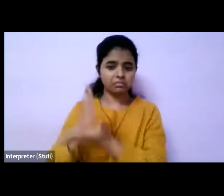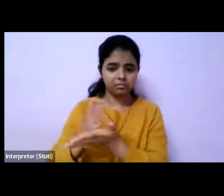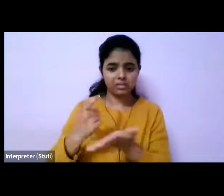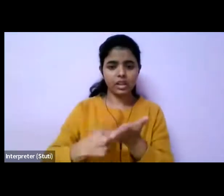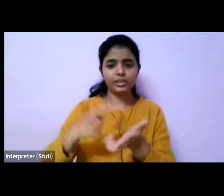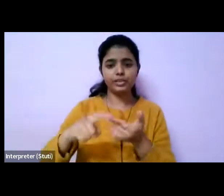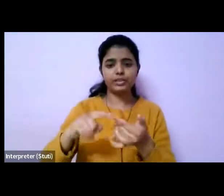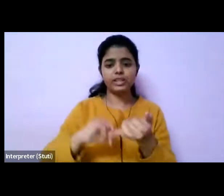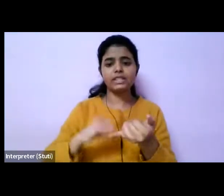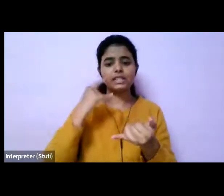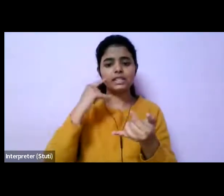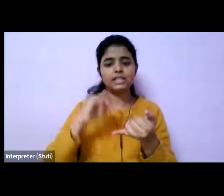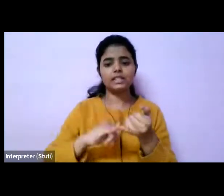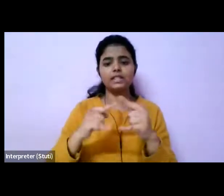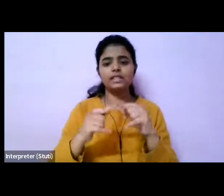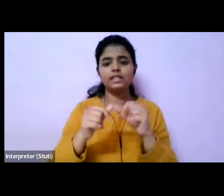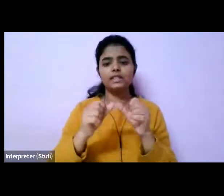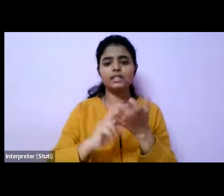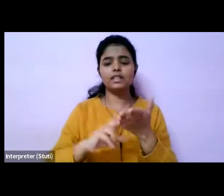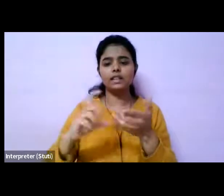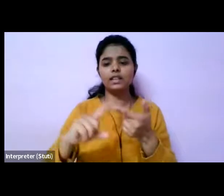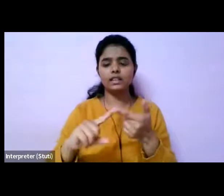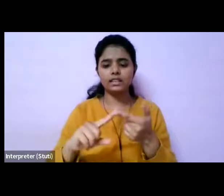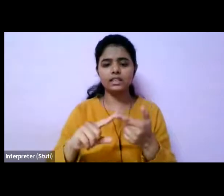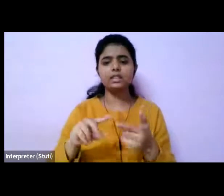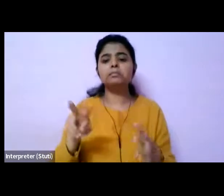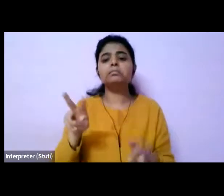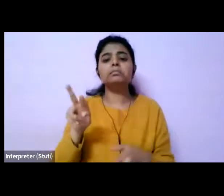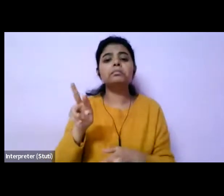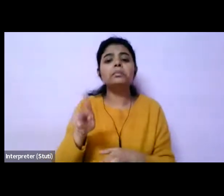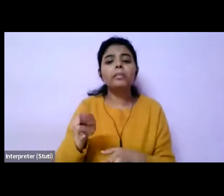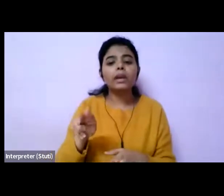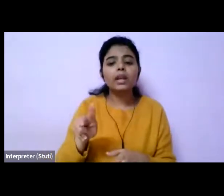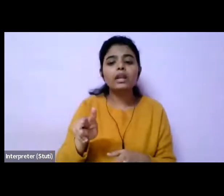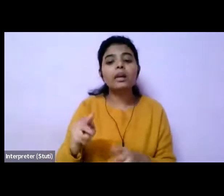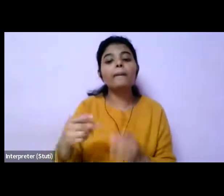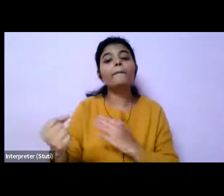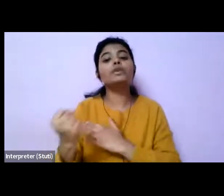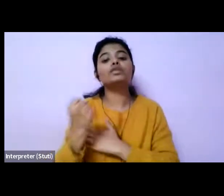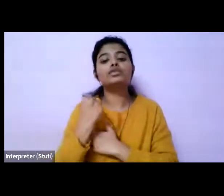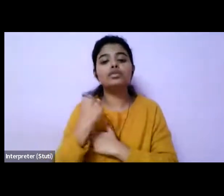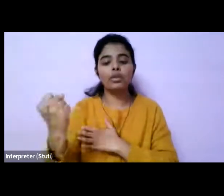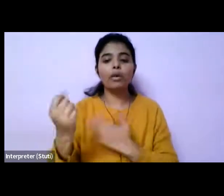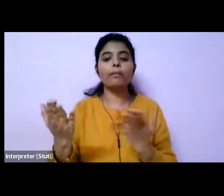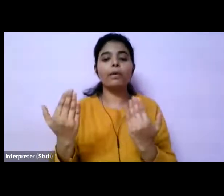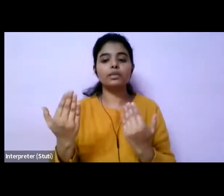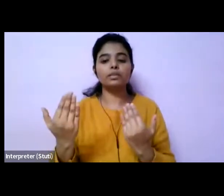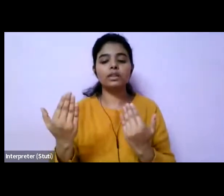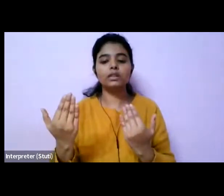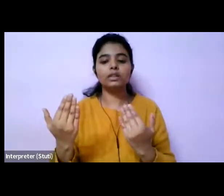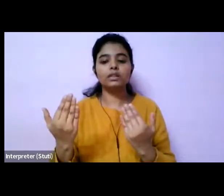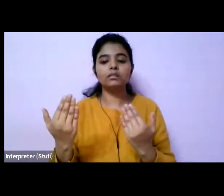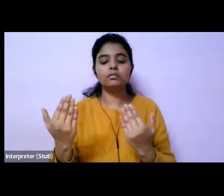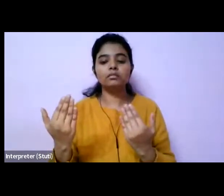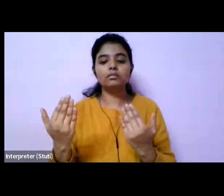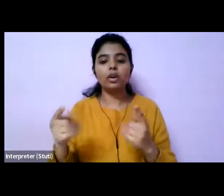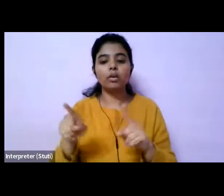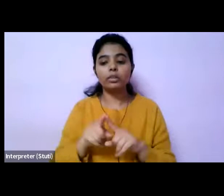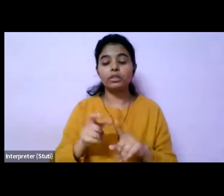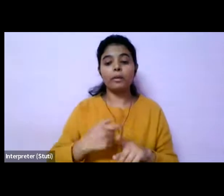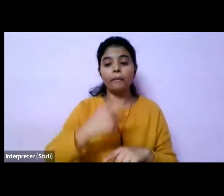can be, to take the indigenous context, resistance can be as powerful as a single person not eating for 20 odd